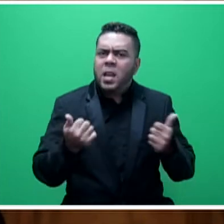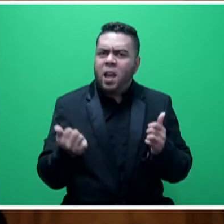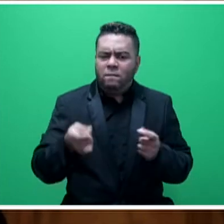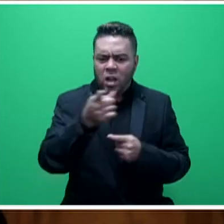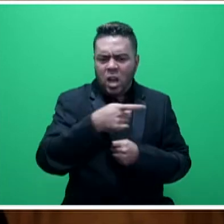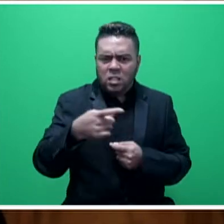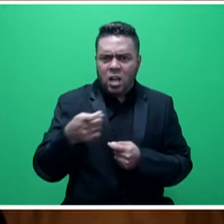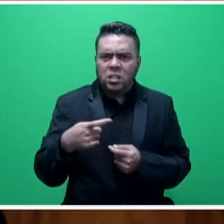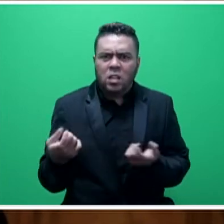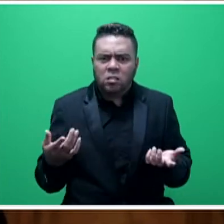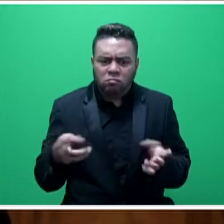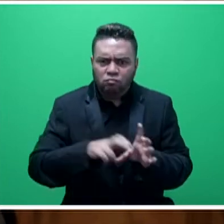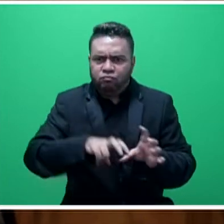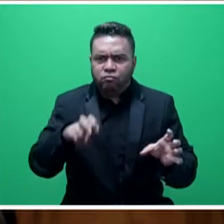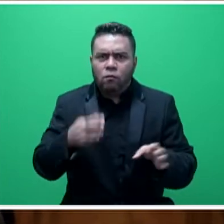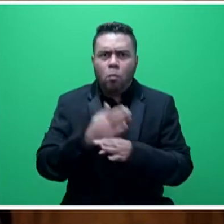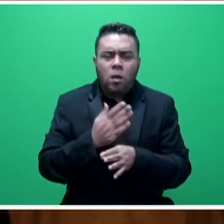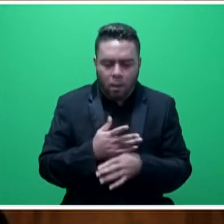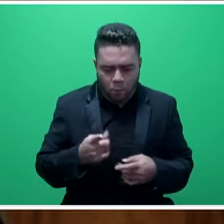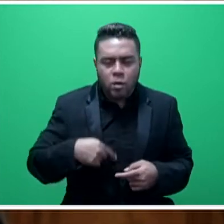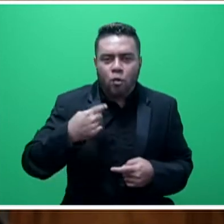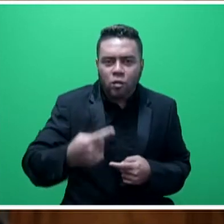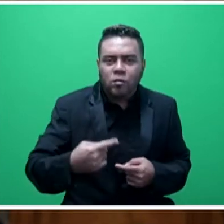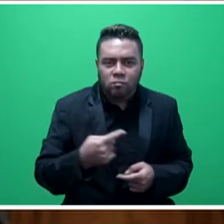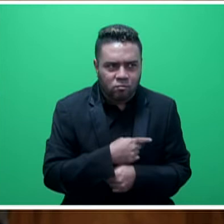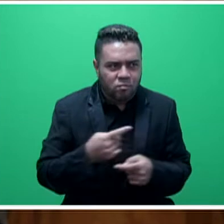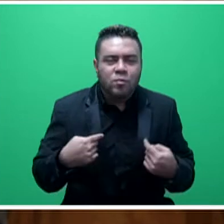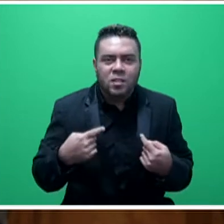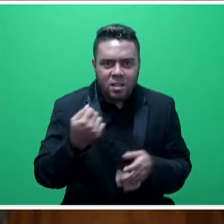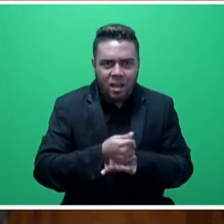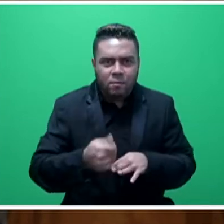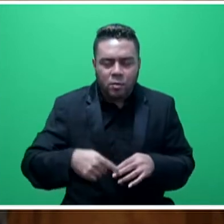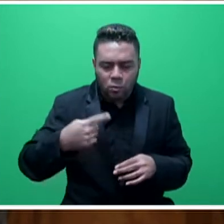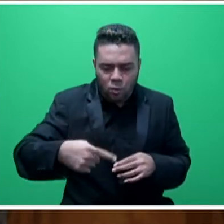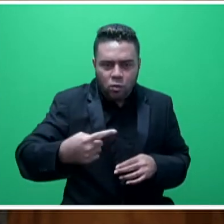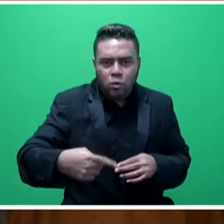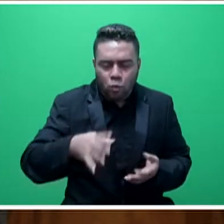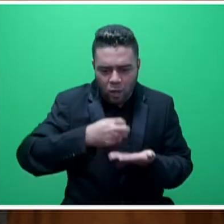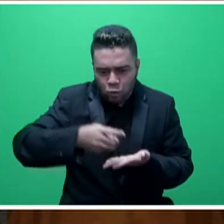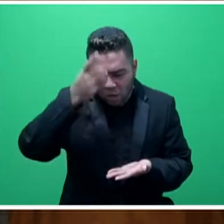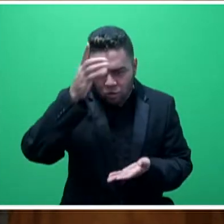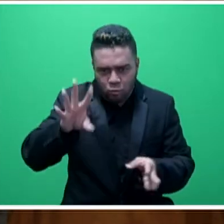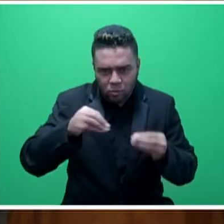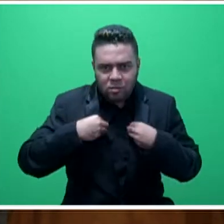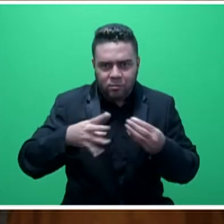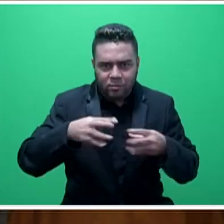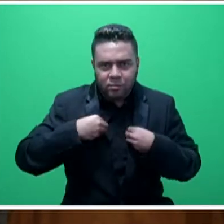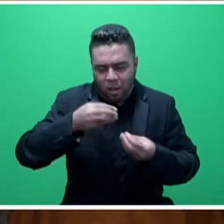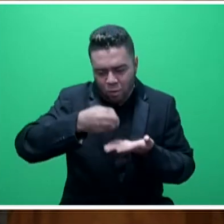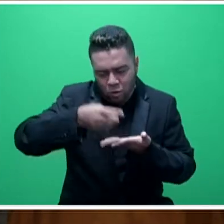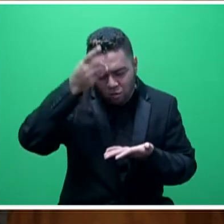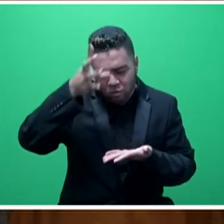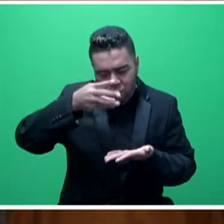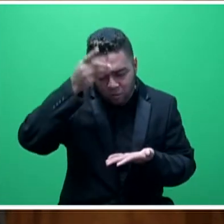the board. Part of the strategy, Mr. Speaker, is to ensure that our children continue to get educated. Mr. Speaker said, it's not